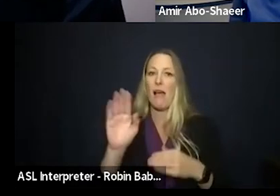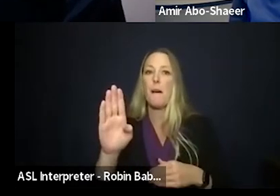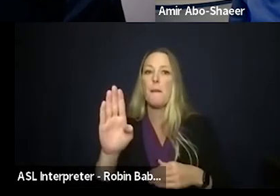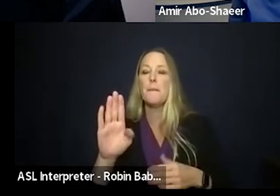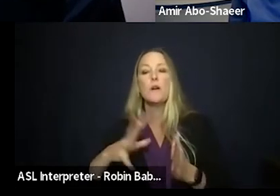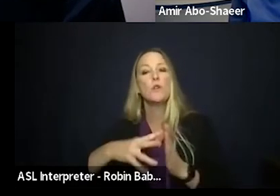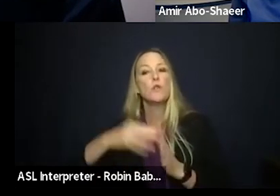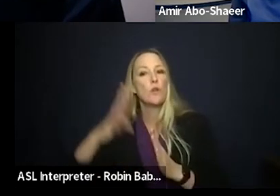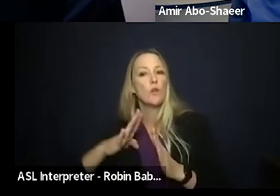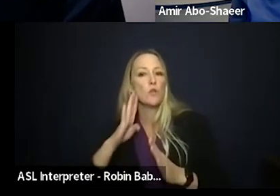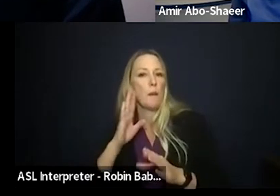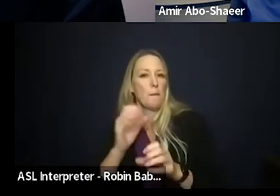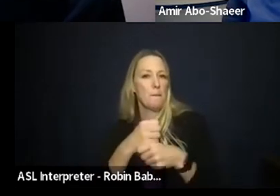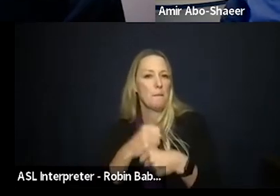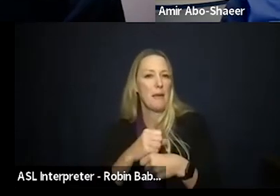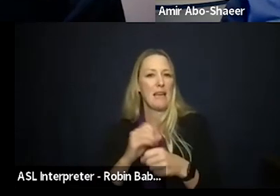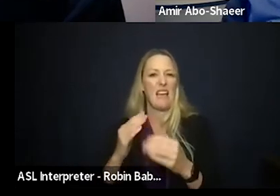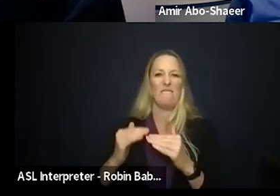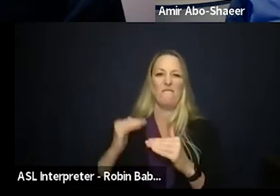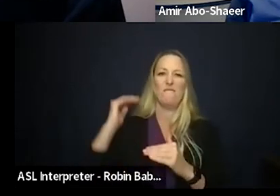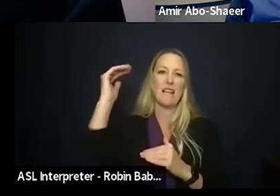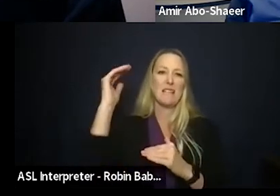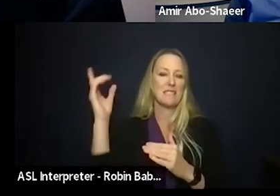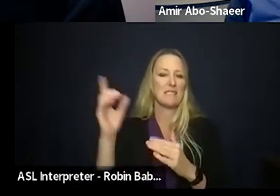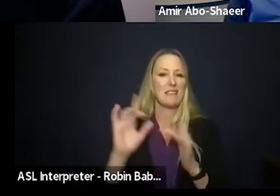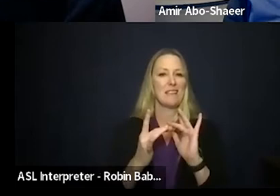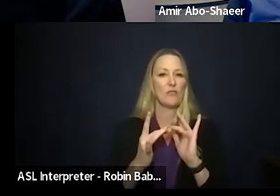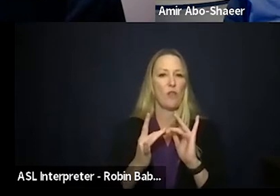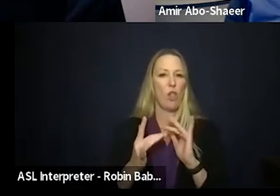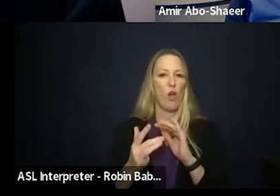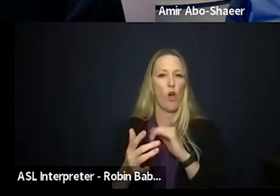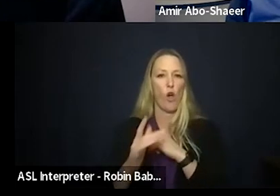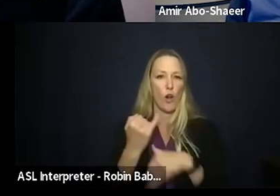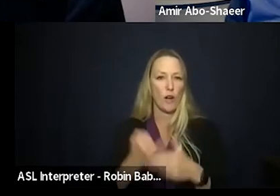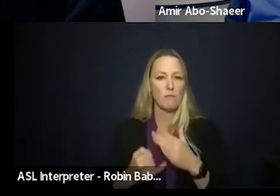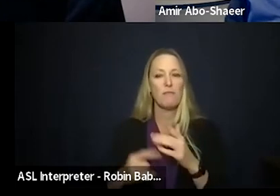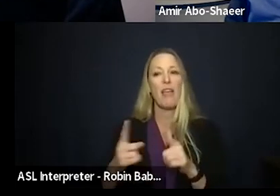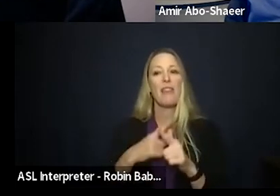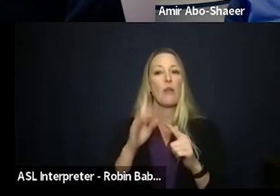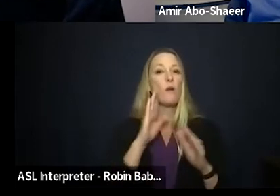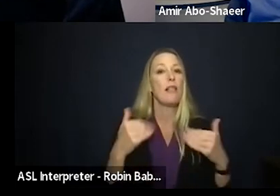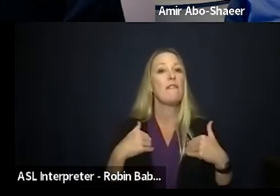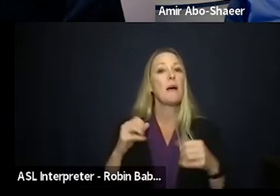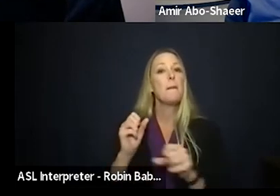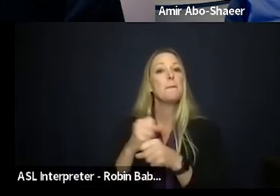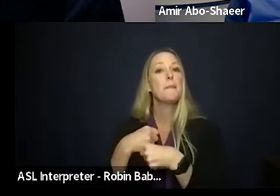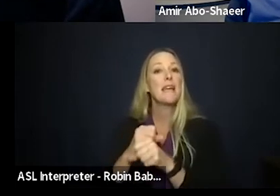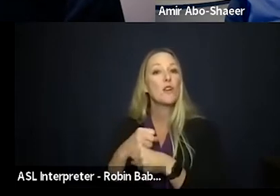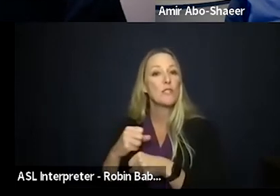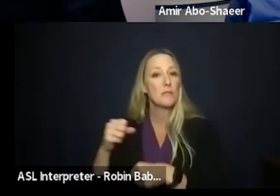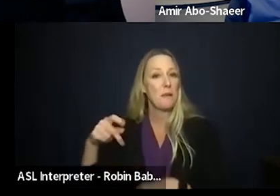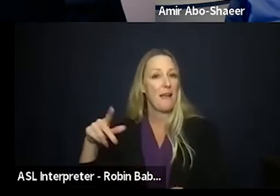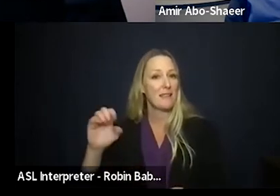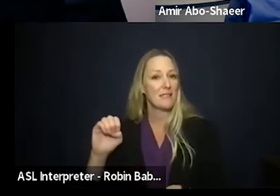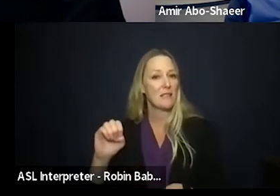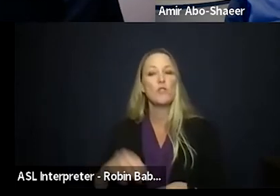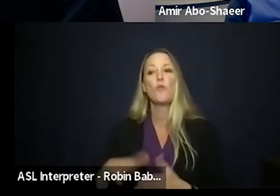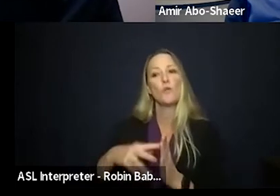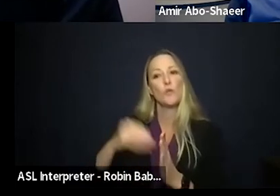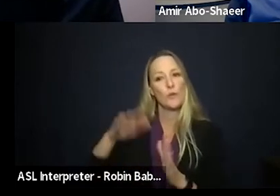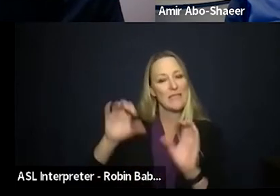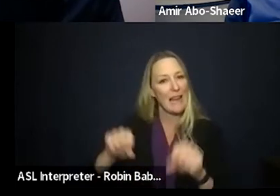digital art design and graphics and adjacent to this lab is a maker space that will allow students to bring their projects into the physical